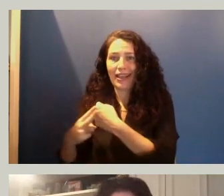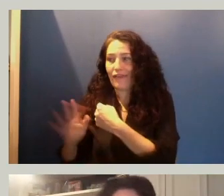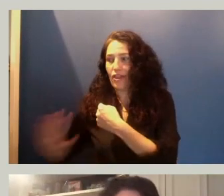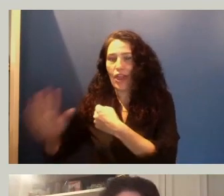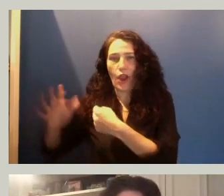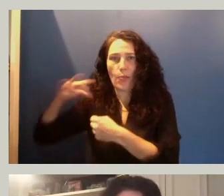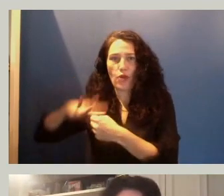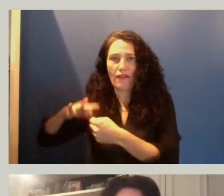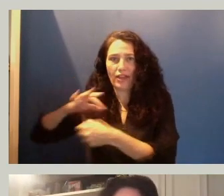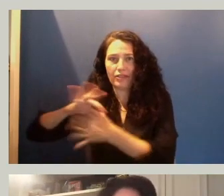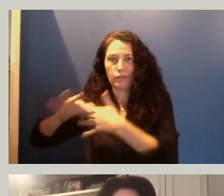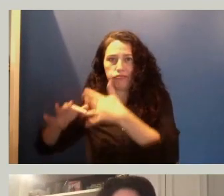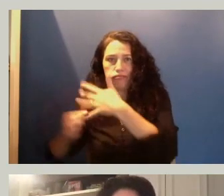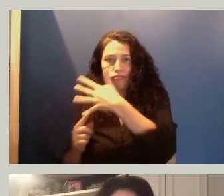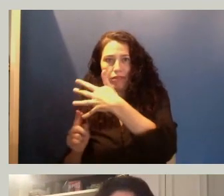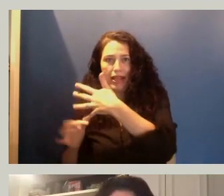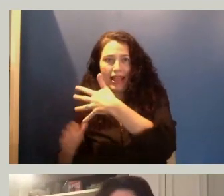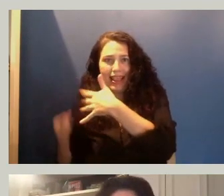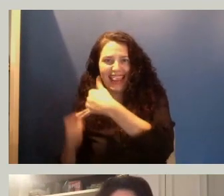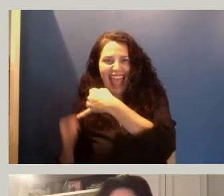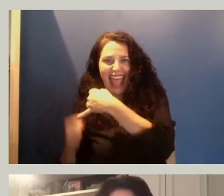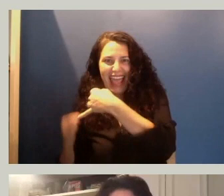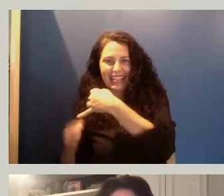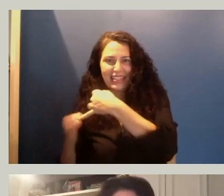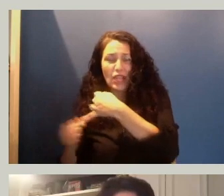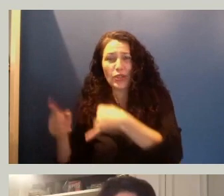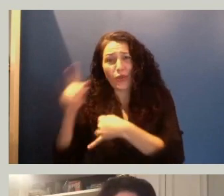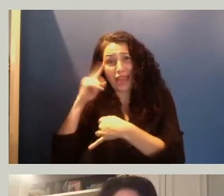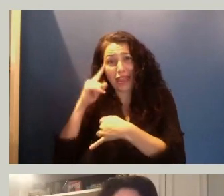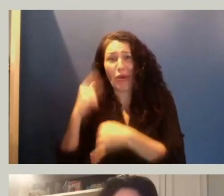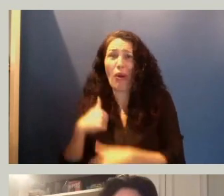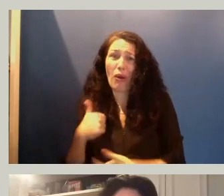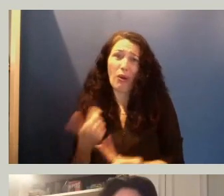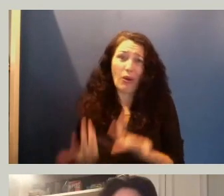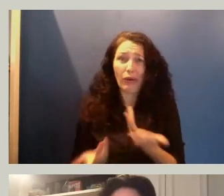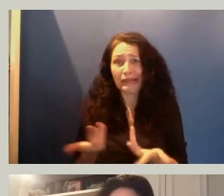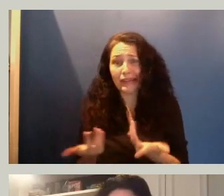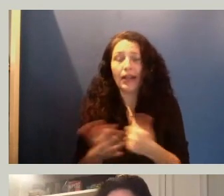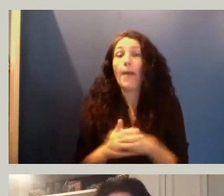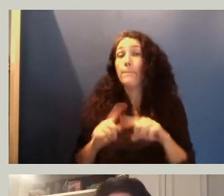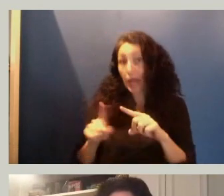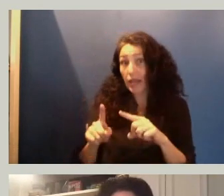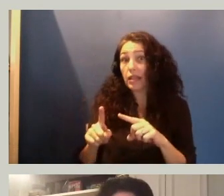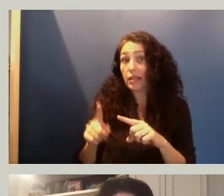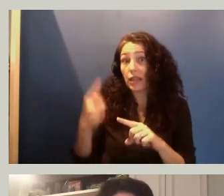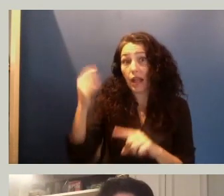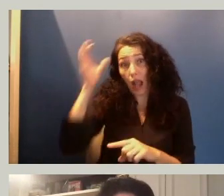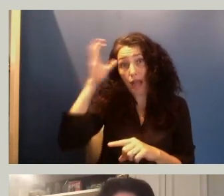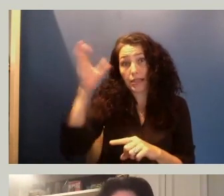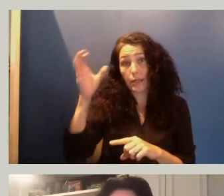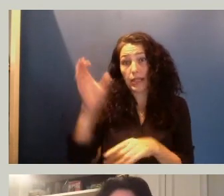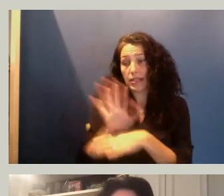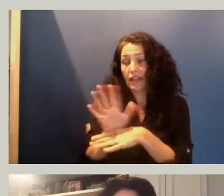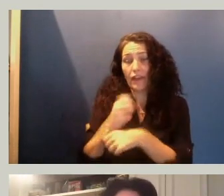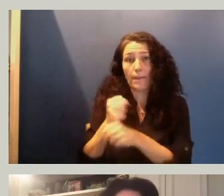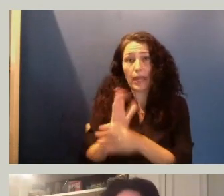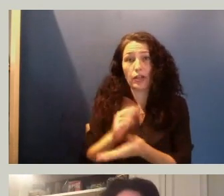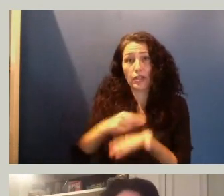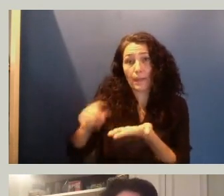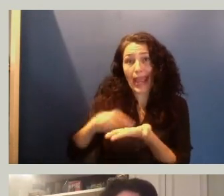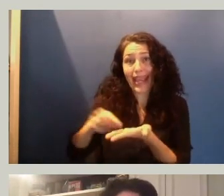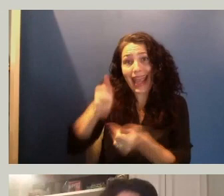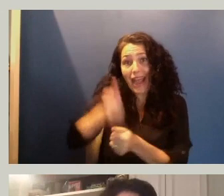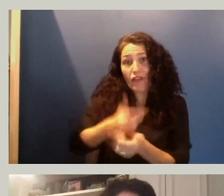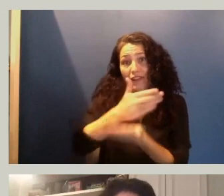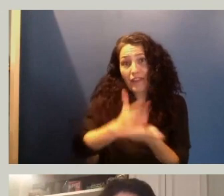this idea that filmmakers should be paid for their work at every phase of production, that the full budget should be met before anyone begins